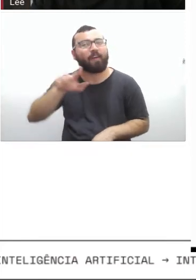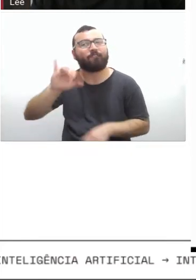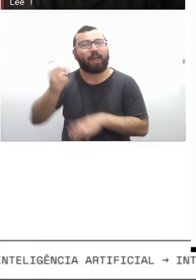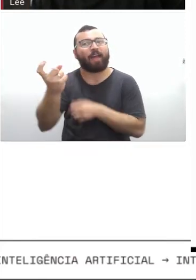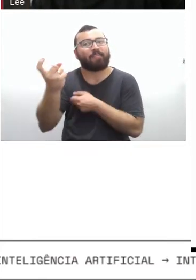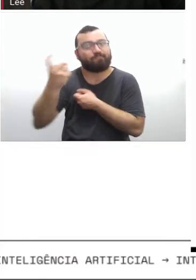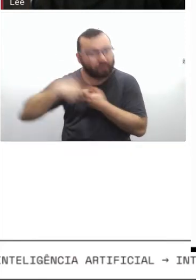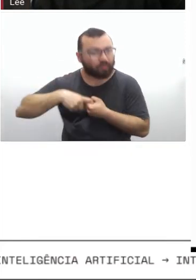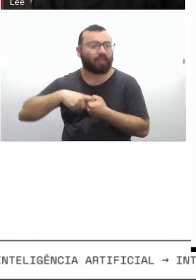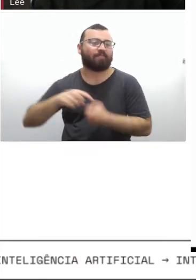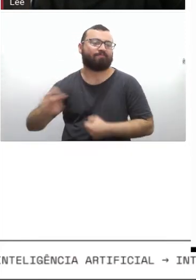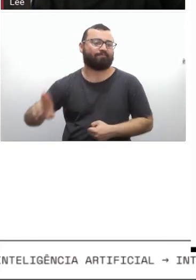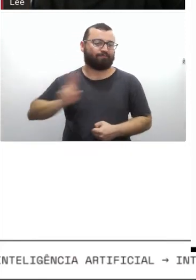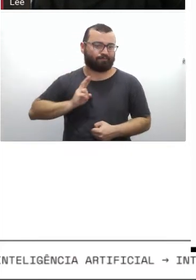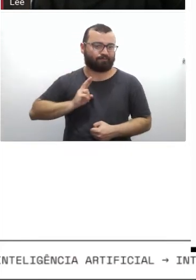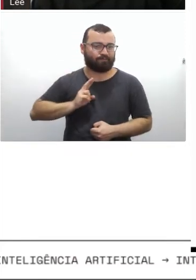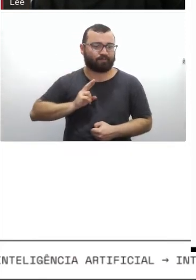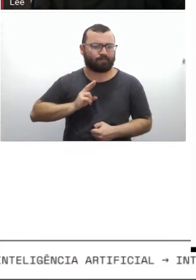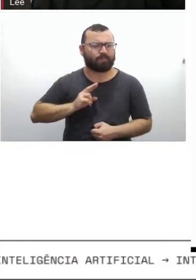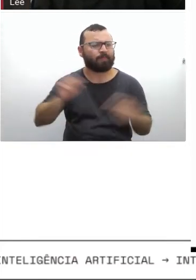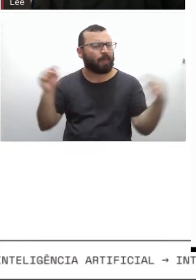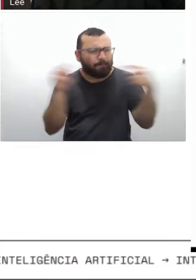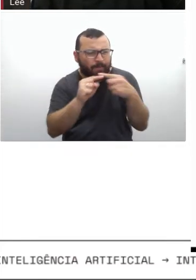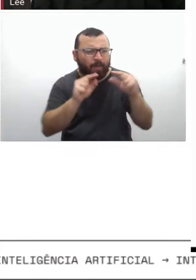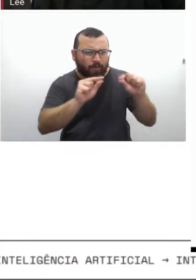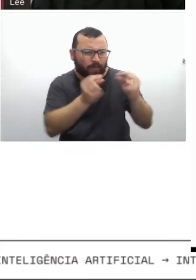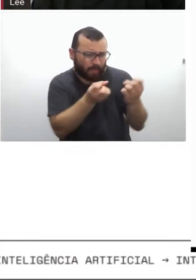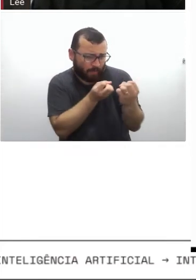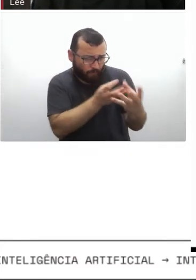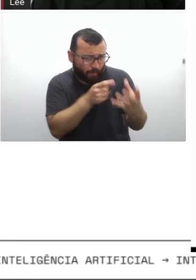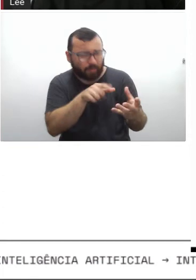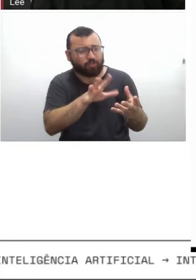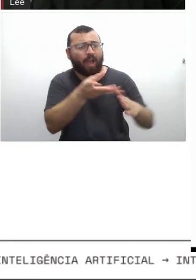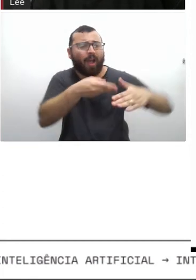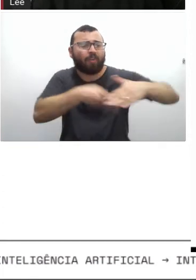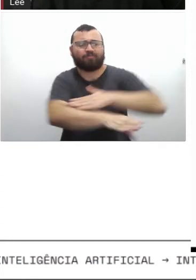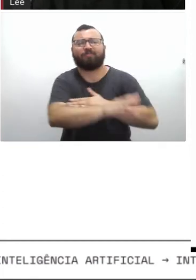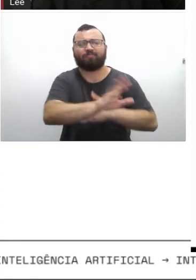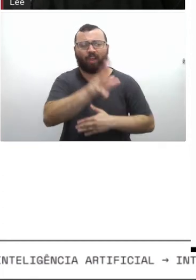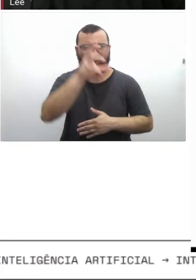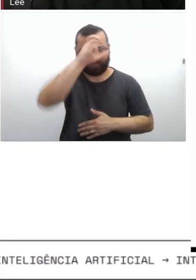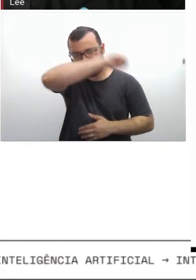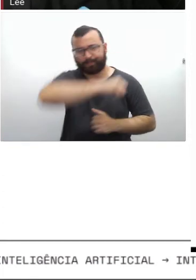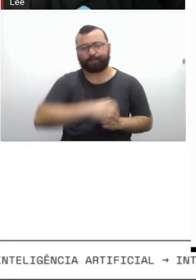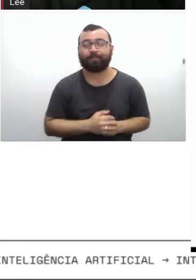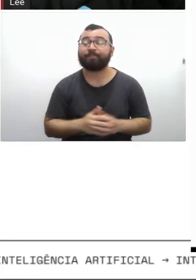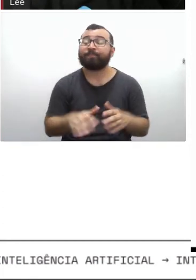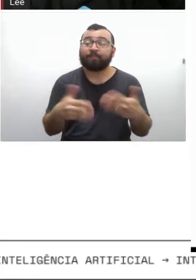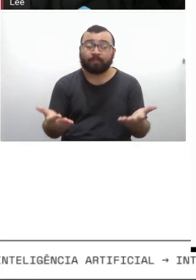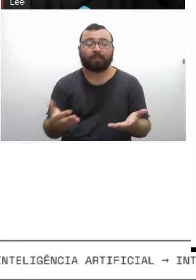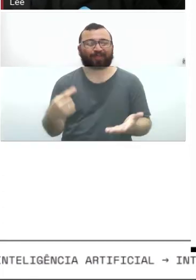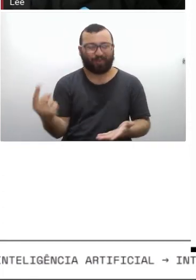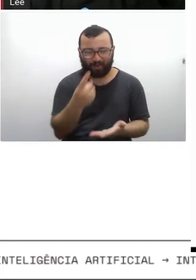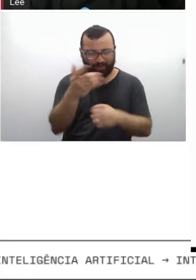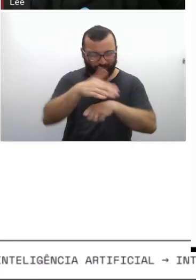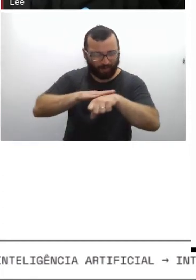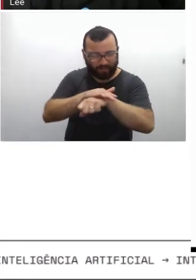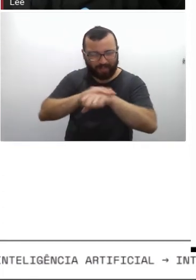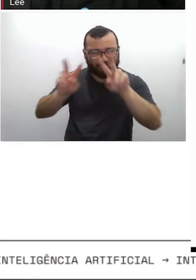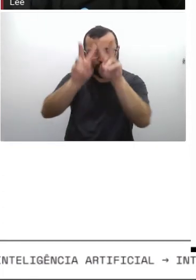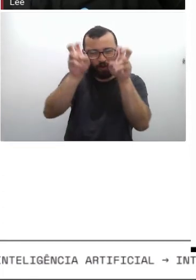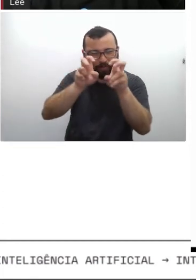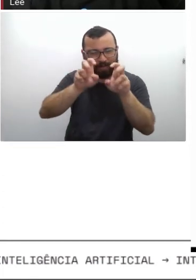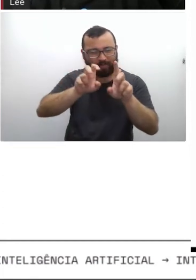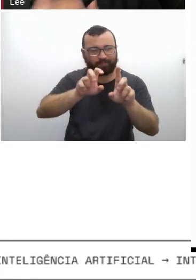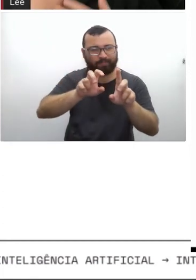the answer. And it's based on the data that it was trained on. So when we talk about metrics, we